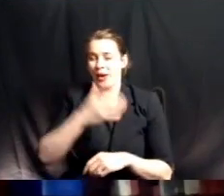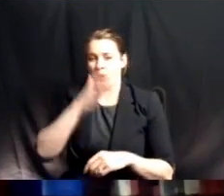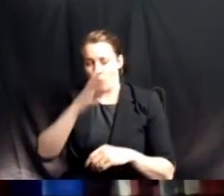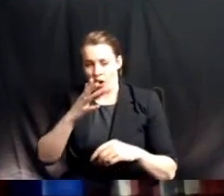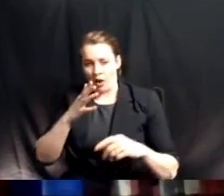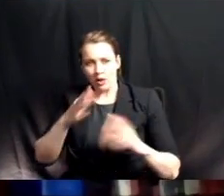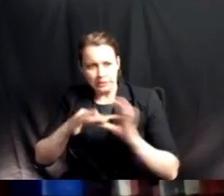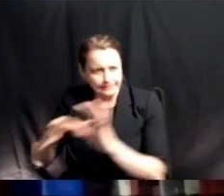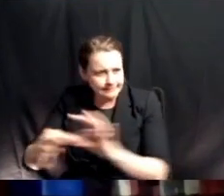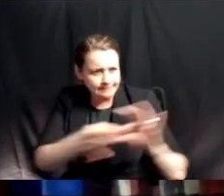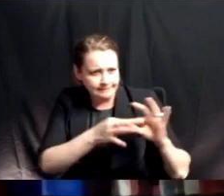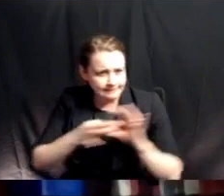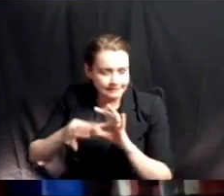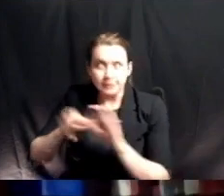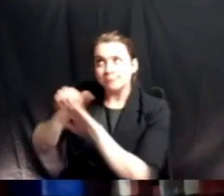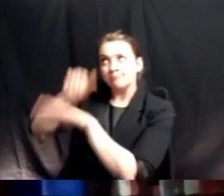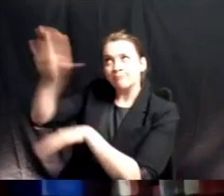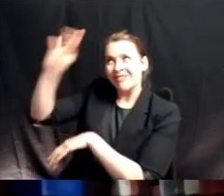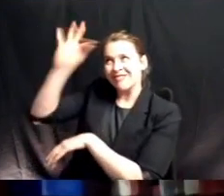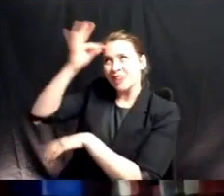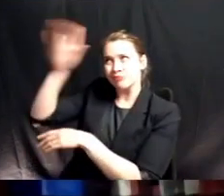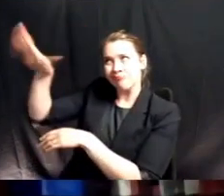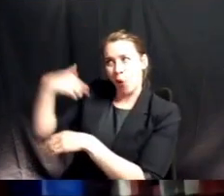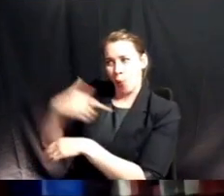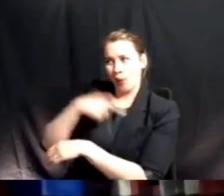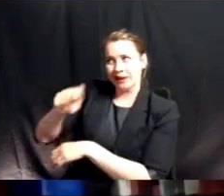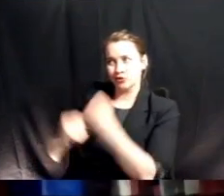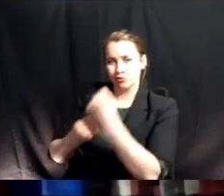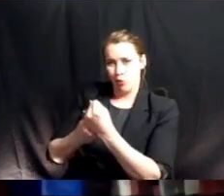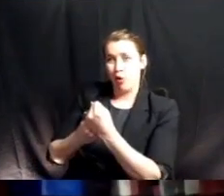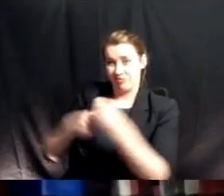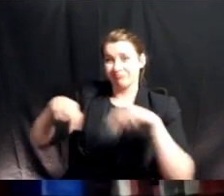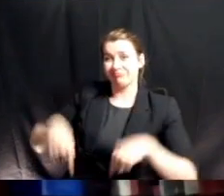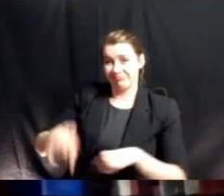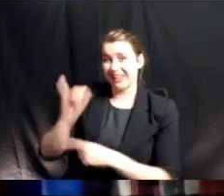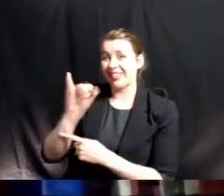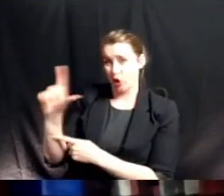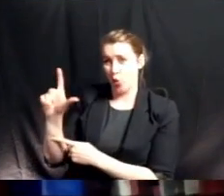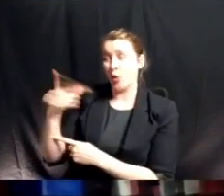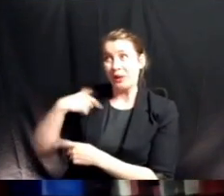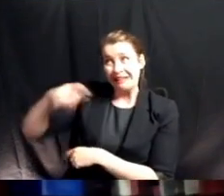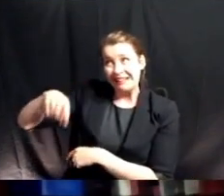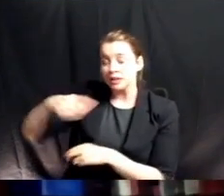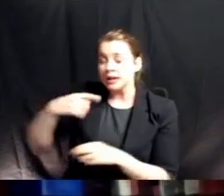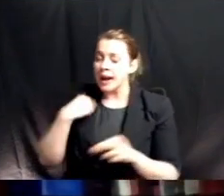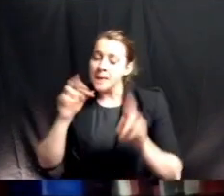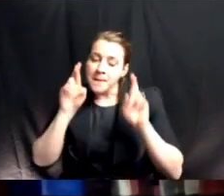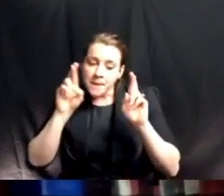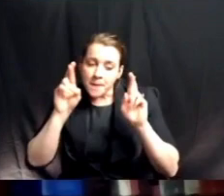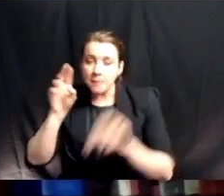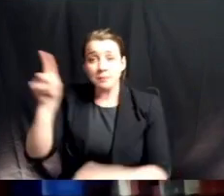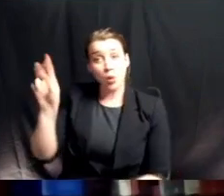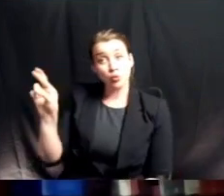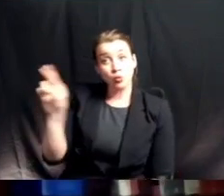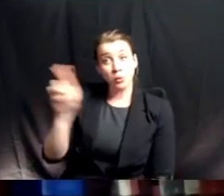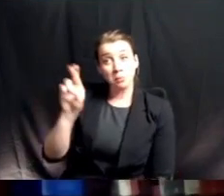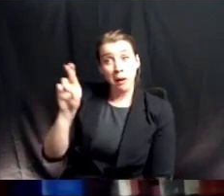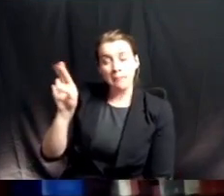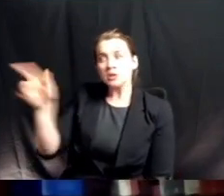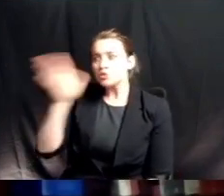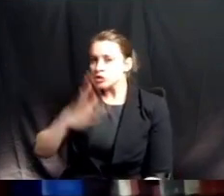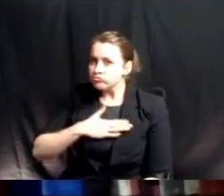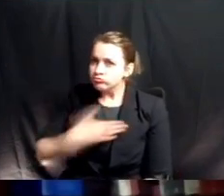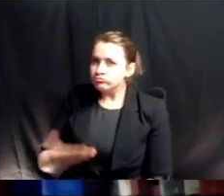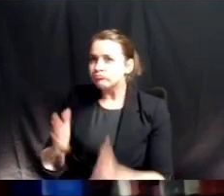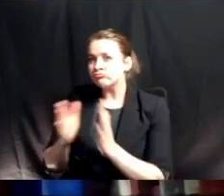states, and in particular for the state of Illinois. I hope that Republicans will step up, people in the General Assembly,